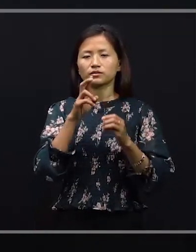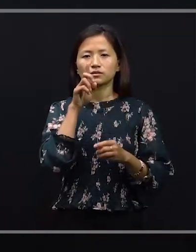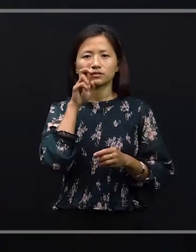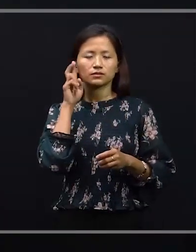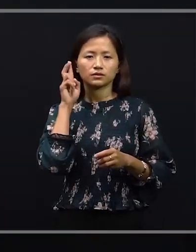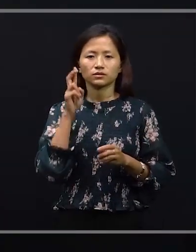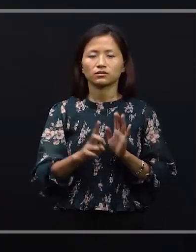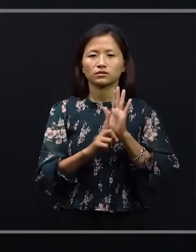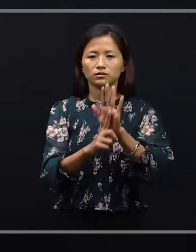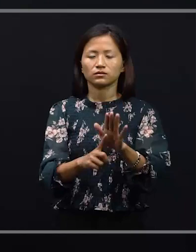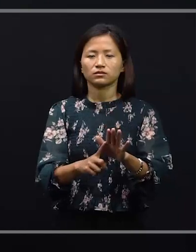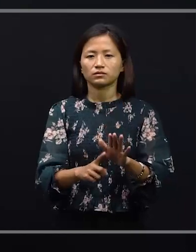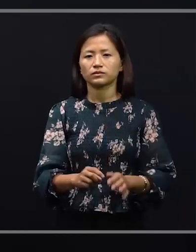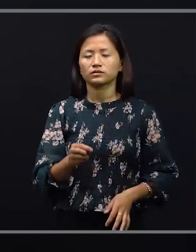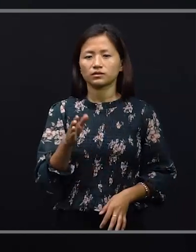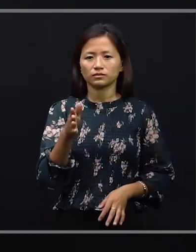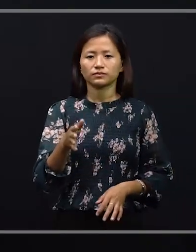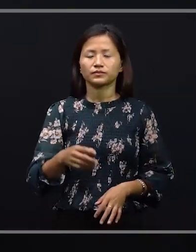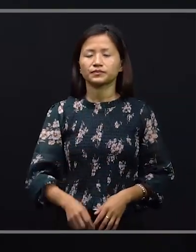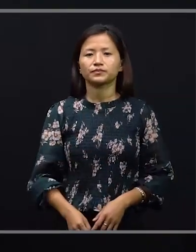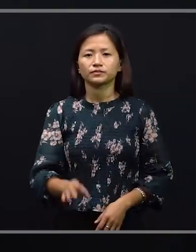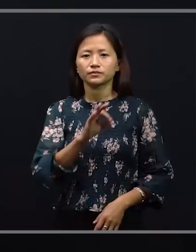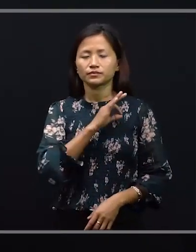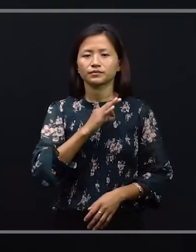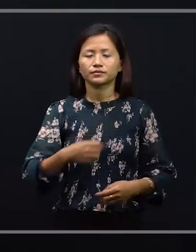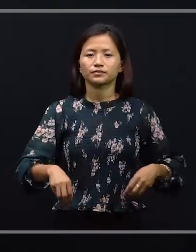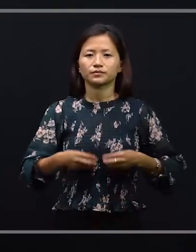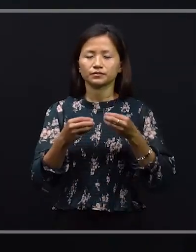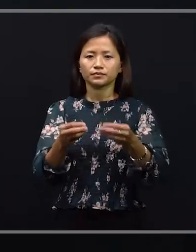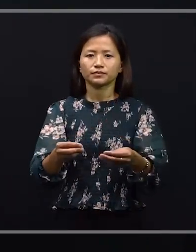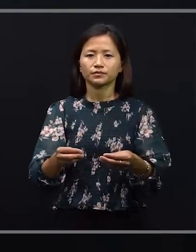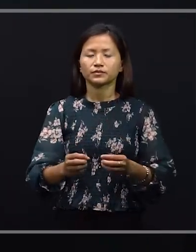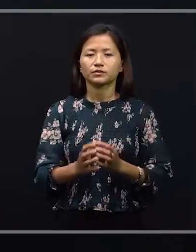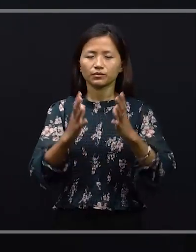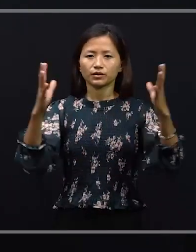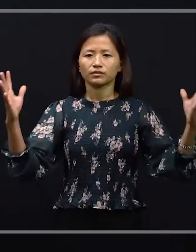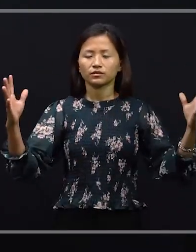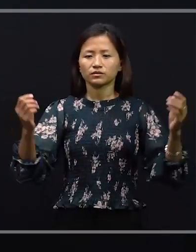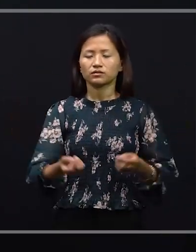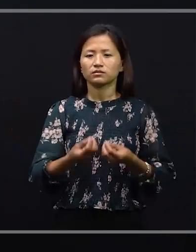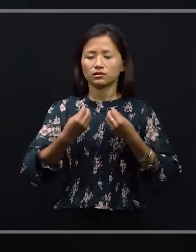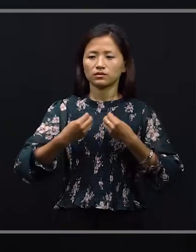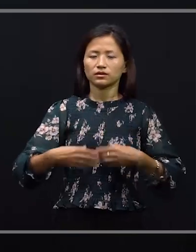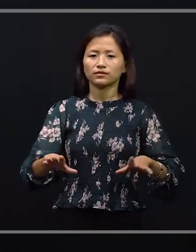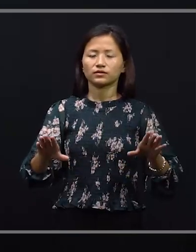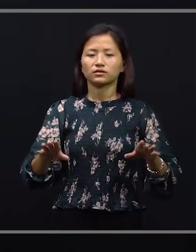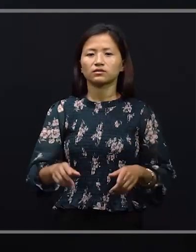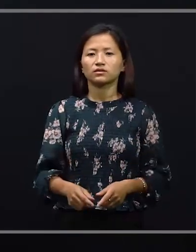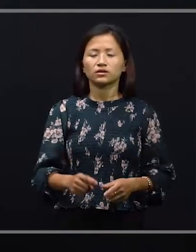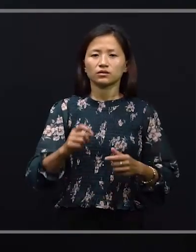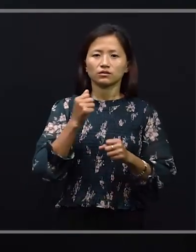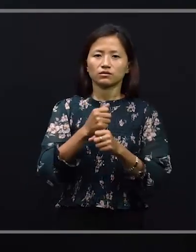Okay, so they were surrendering of titles also. Then many of them, they even left their jobs, okay, the government